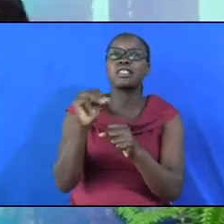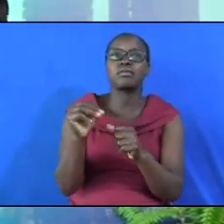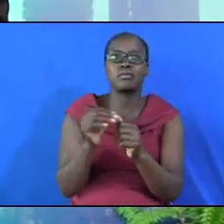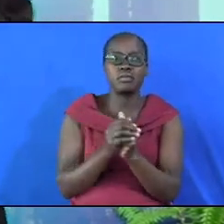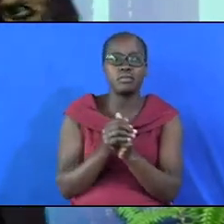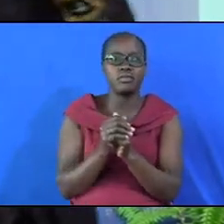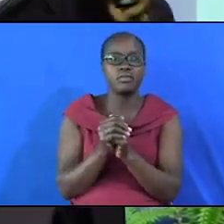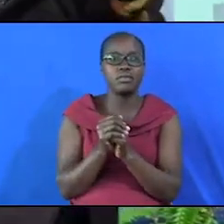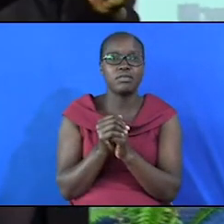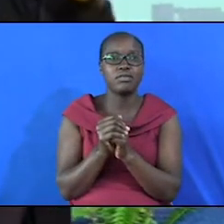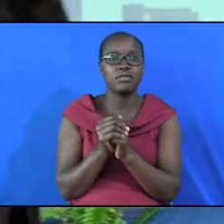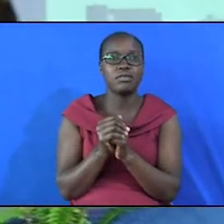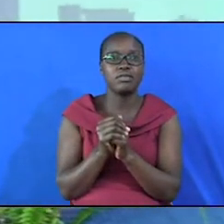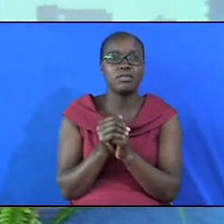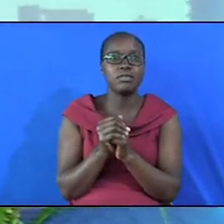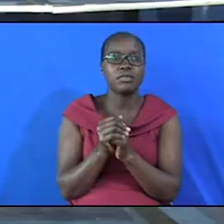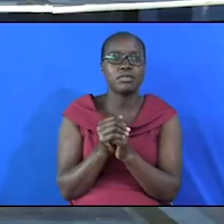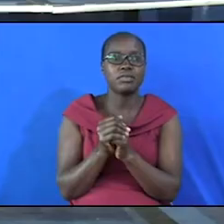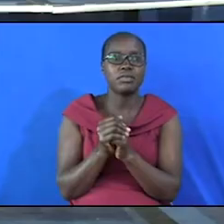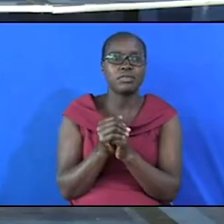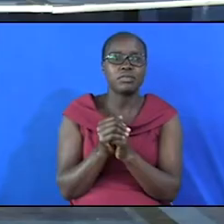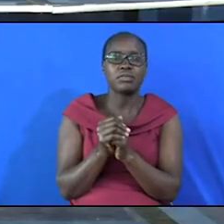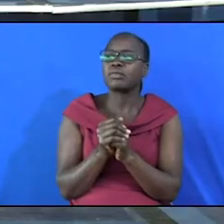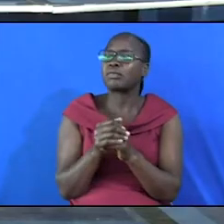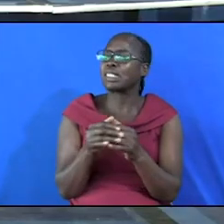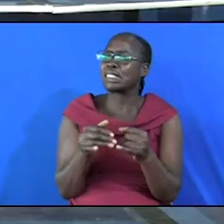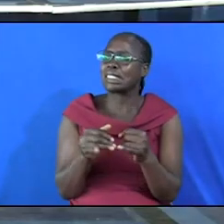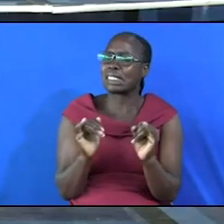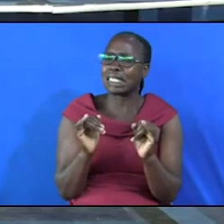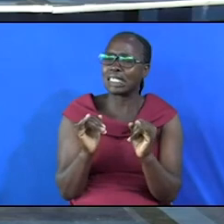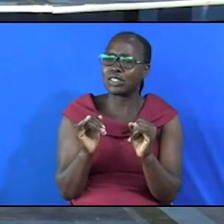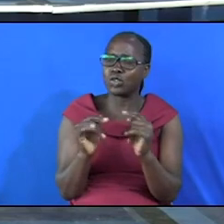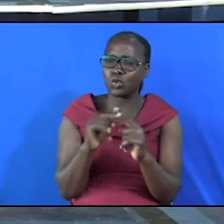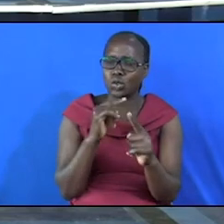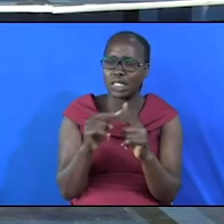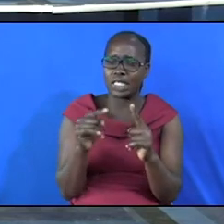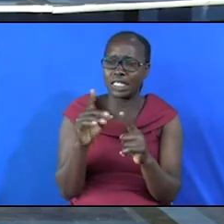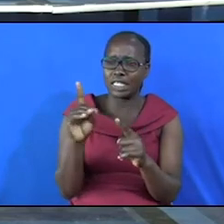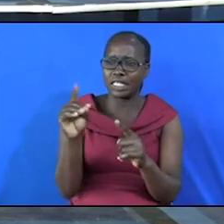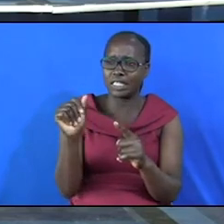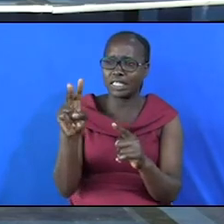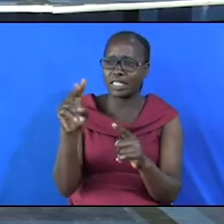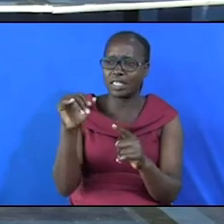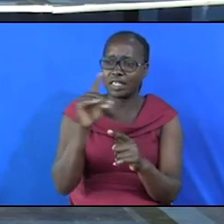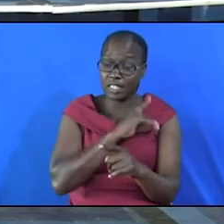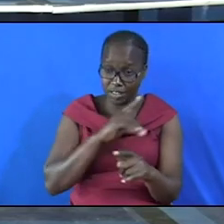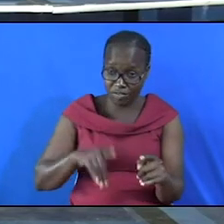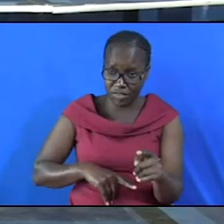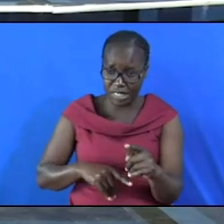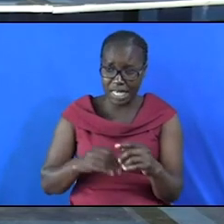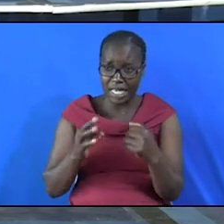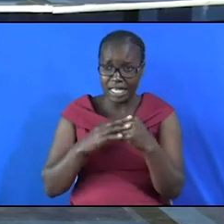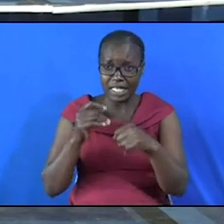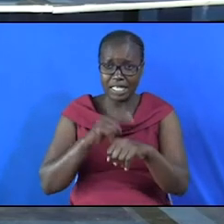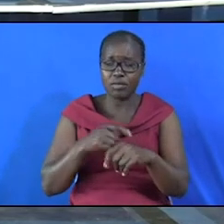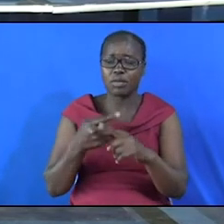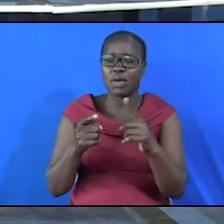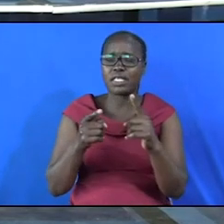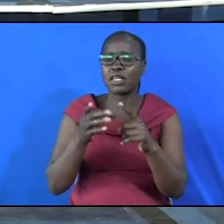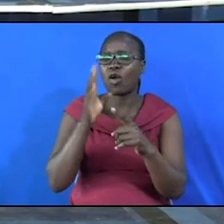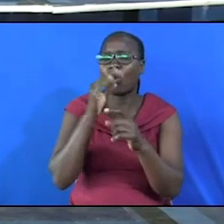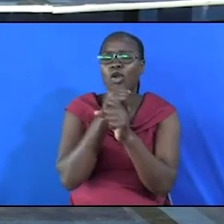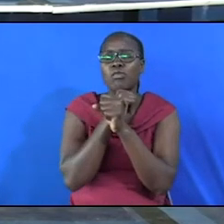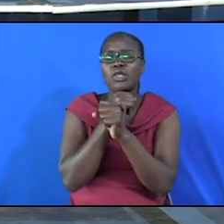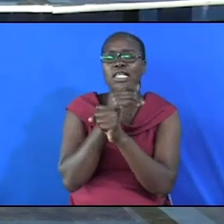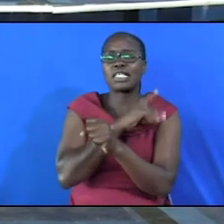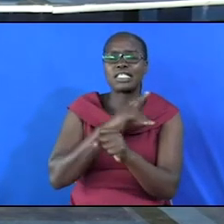sermon. Saul tried to kill David 8 times, but God was protecting him. Are